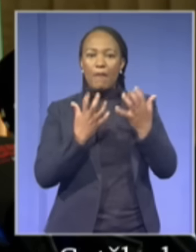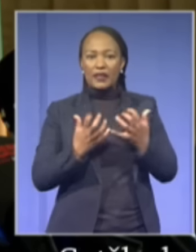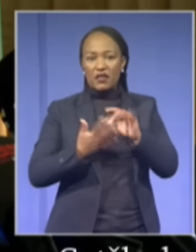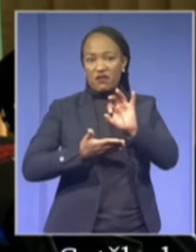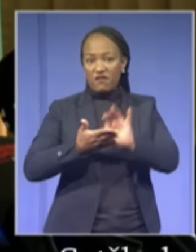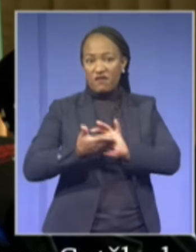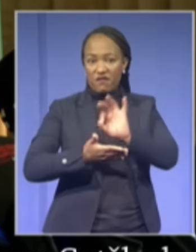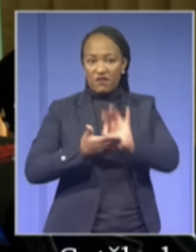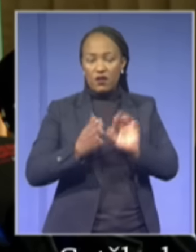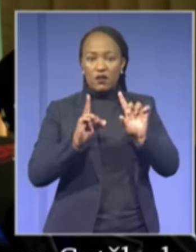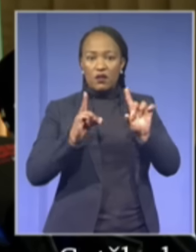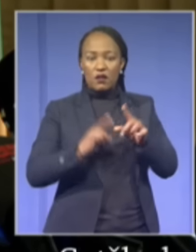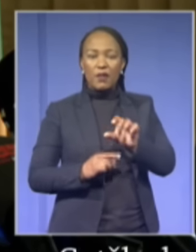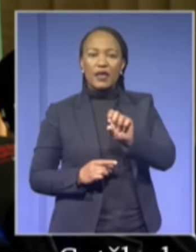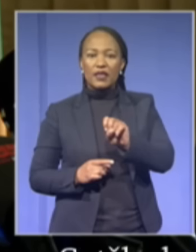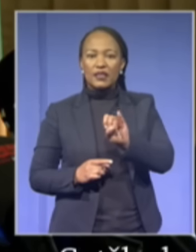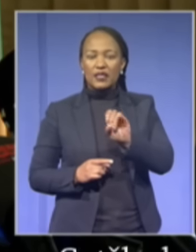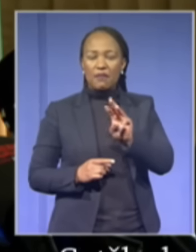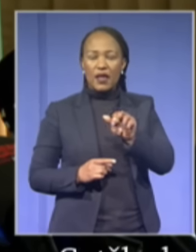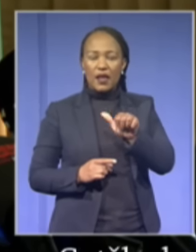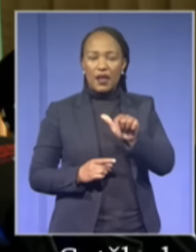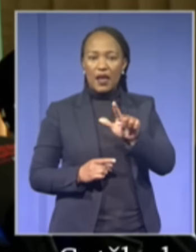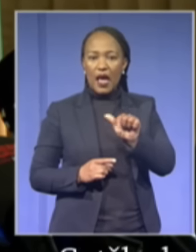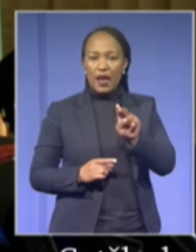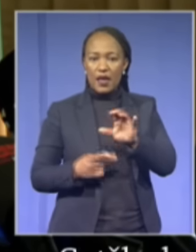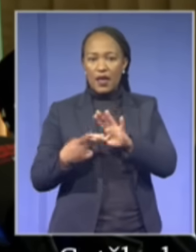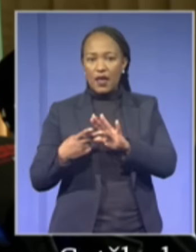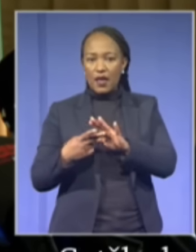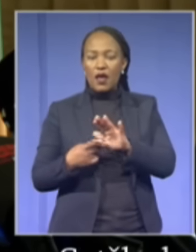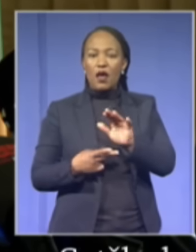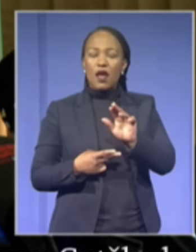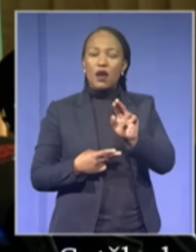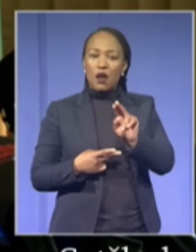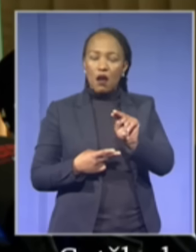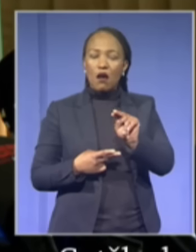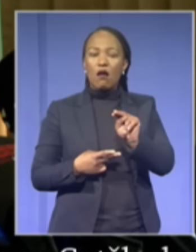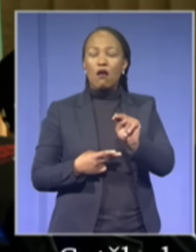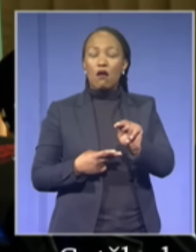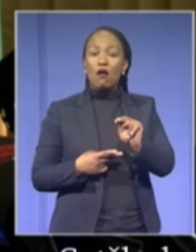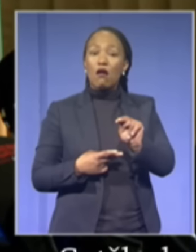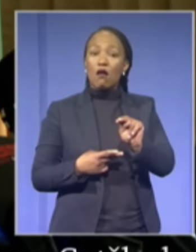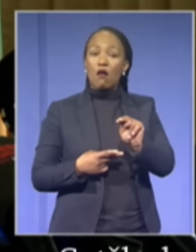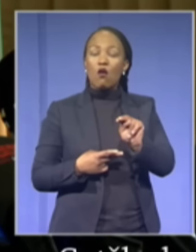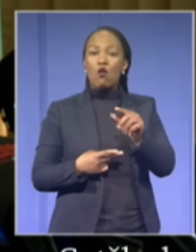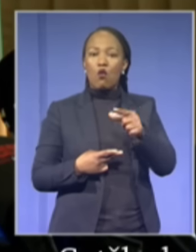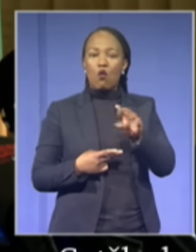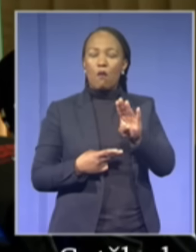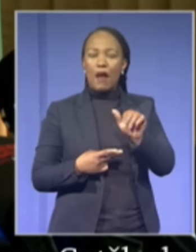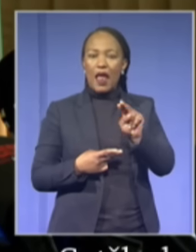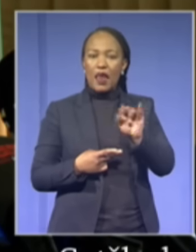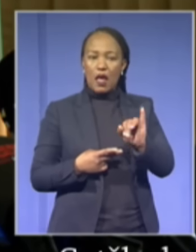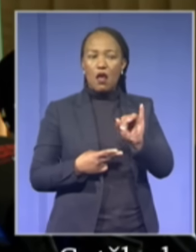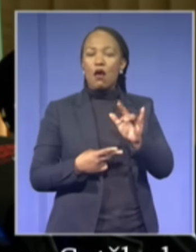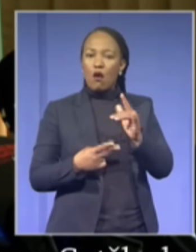the departments headed by Simelane Nkabane and other corruption-accused ANC ministers. And we will keep voting against those budget